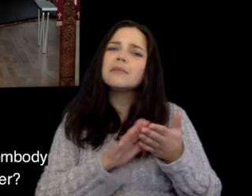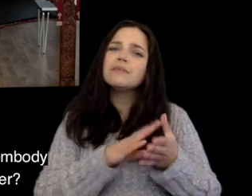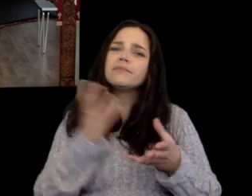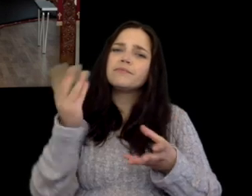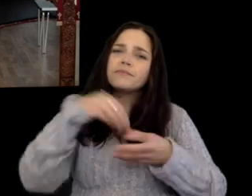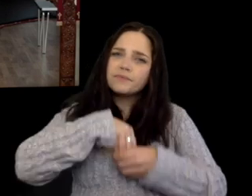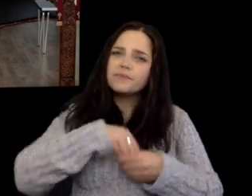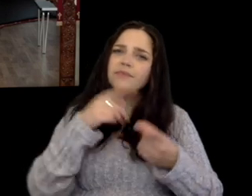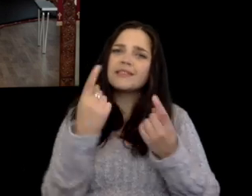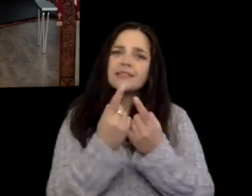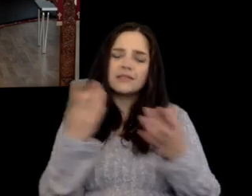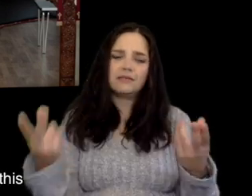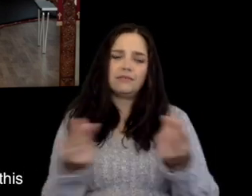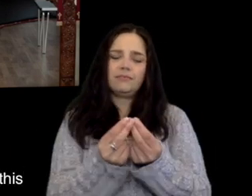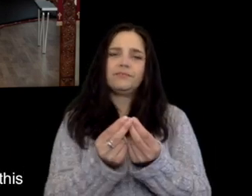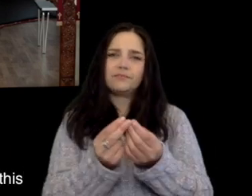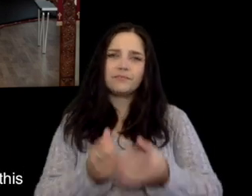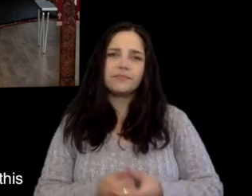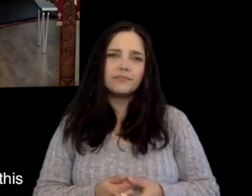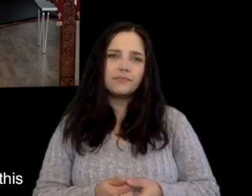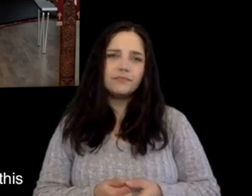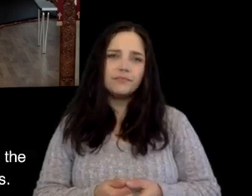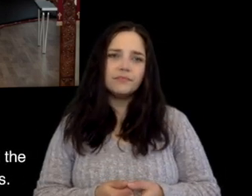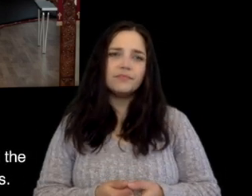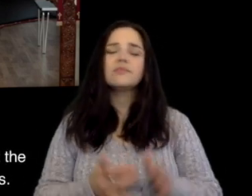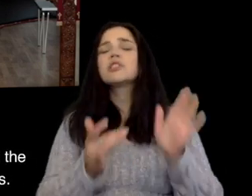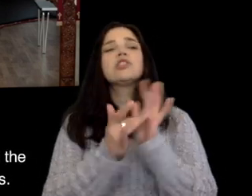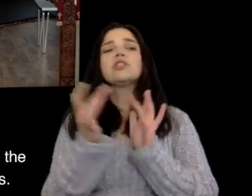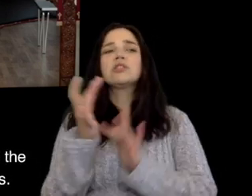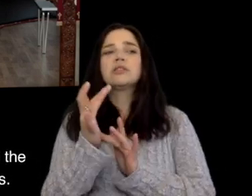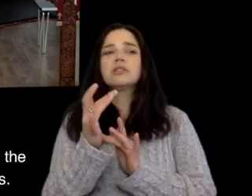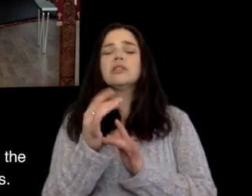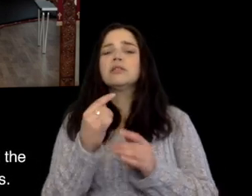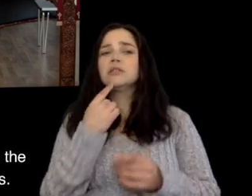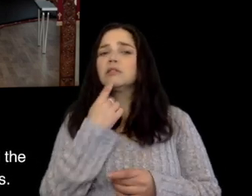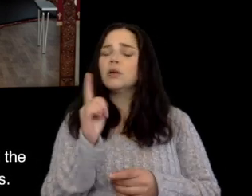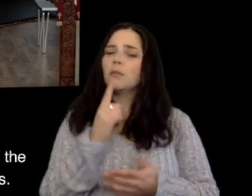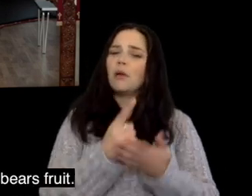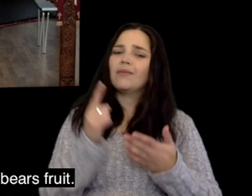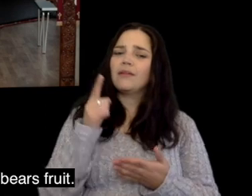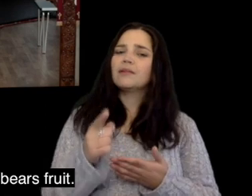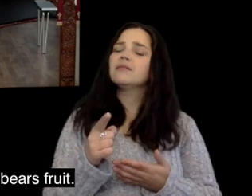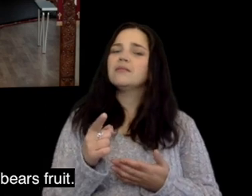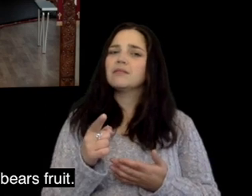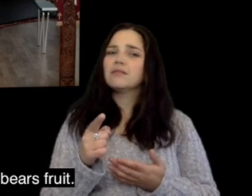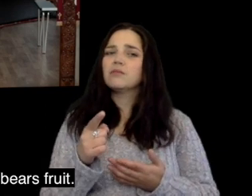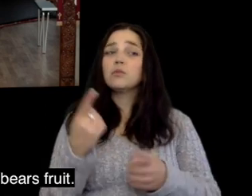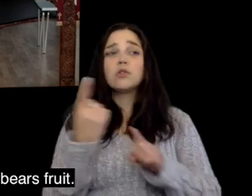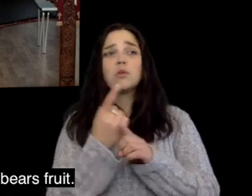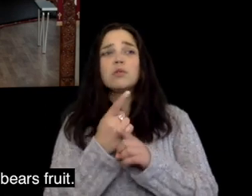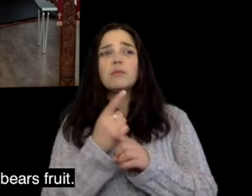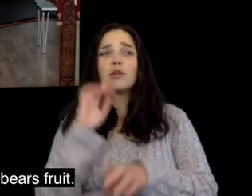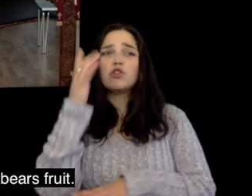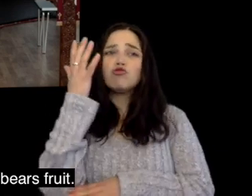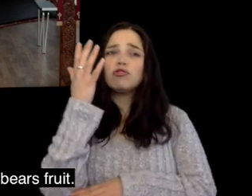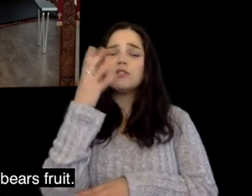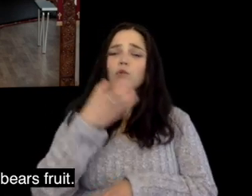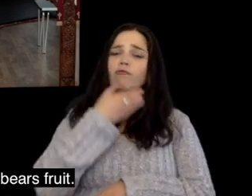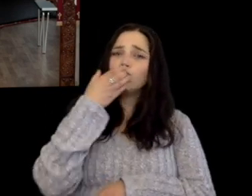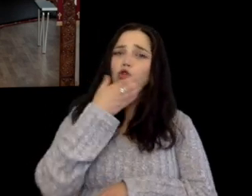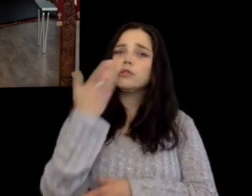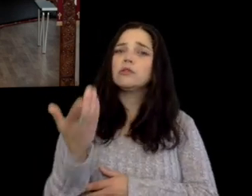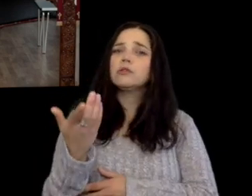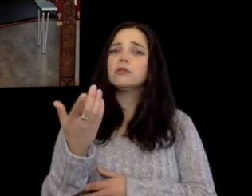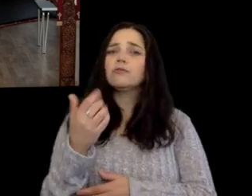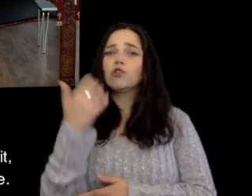to embody these things together? Jesus points about this when he talks about the fruits and the trees. If you've got a